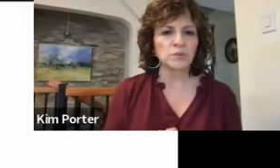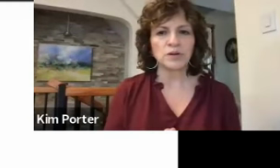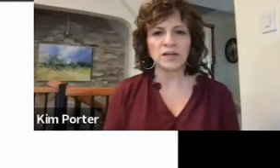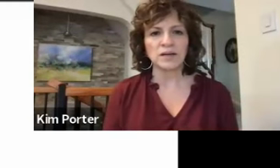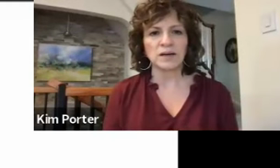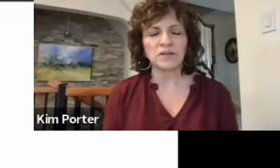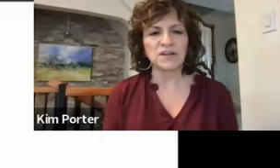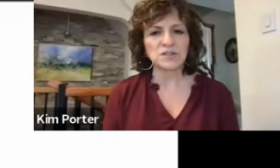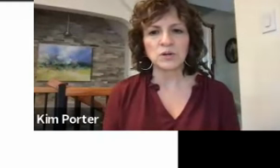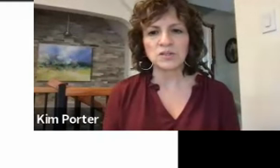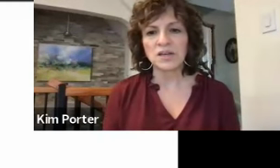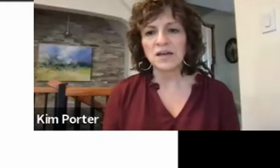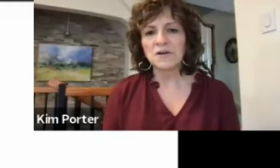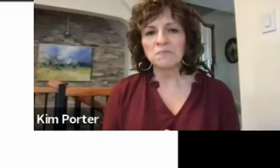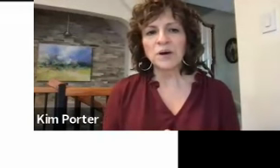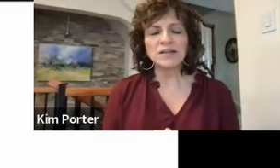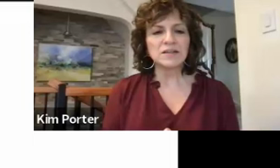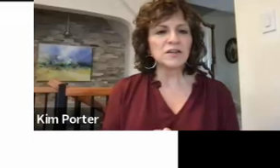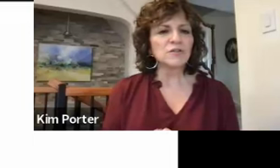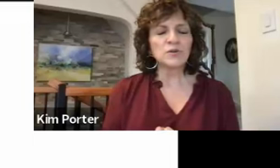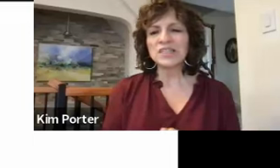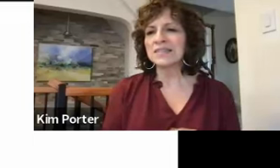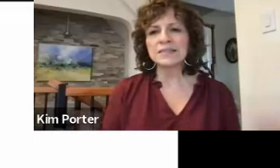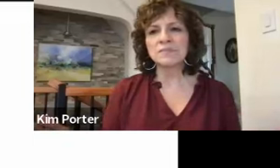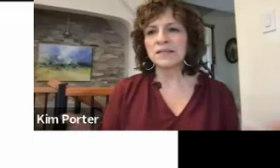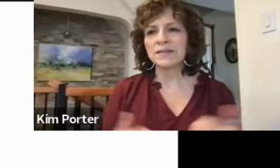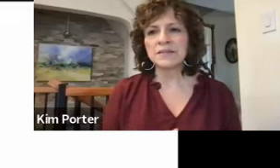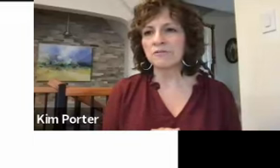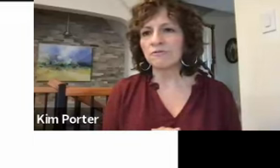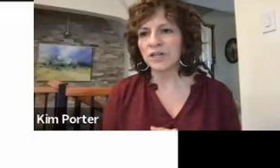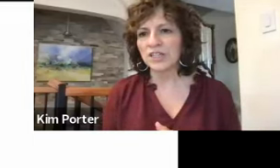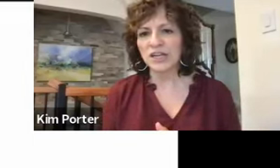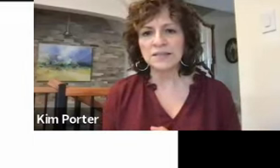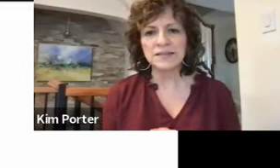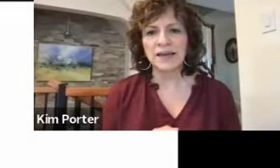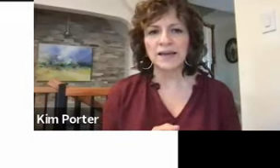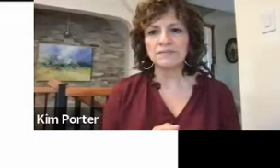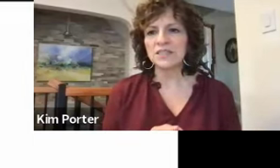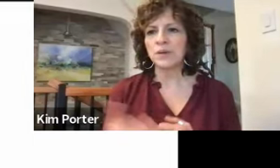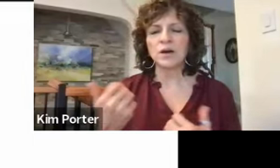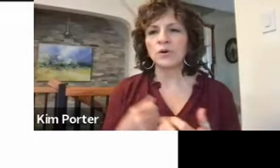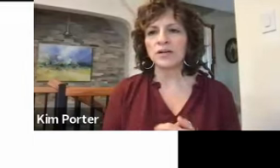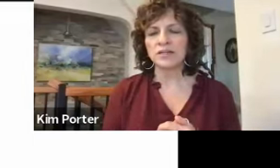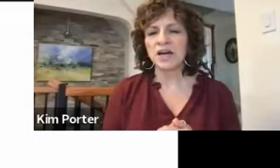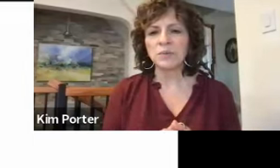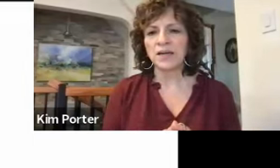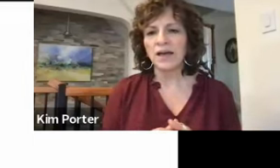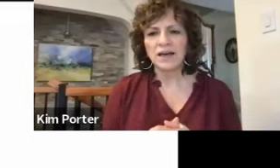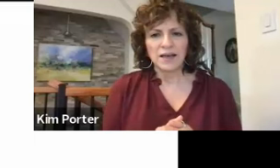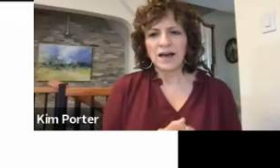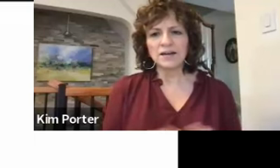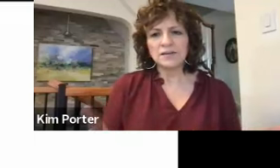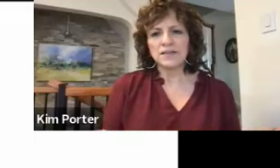them are pretty advanced words. But that you could stick something like this on a fridge and say, let's pick a word and tell